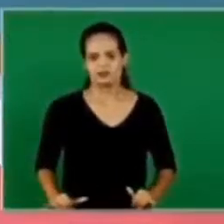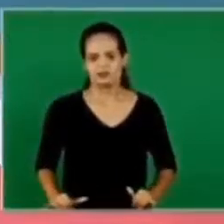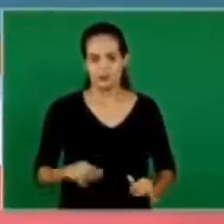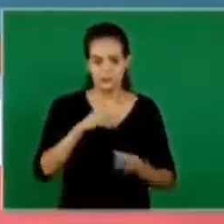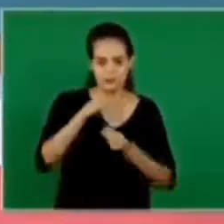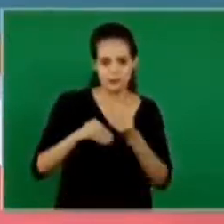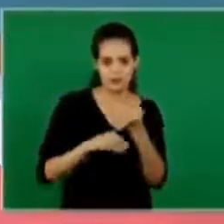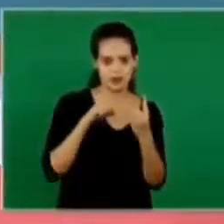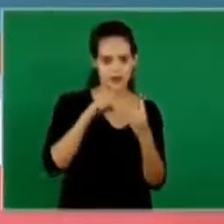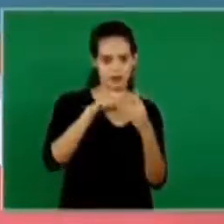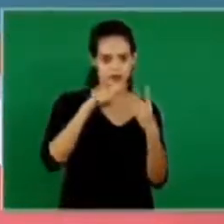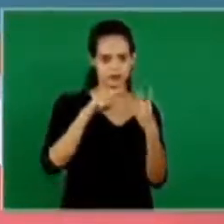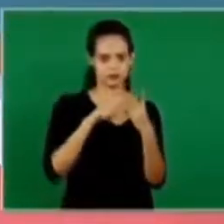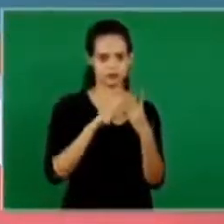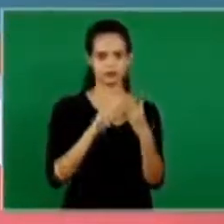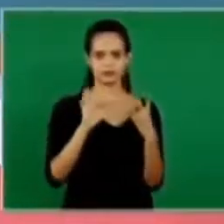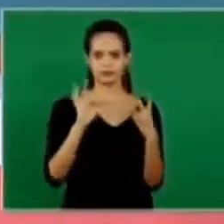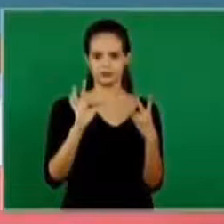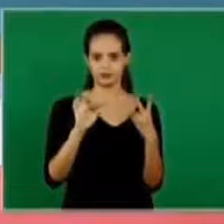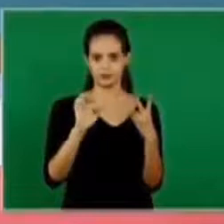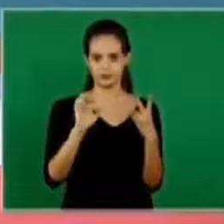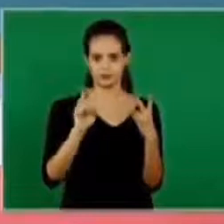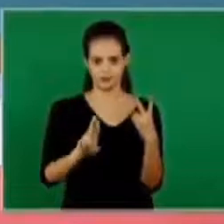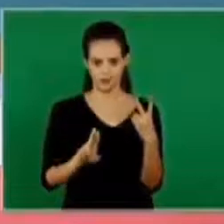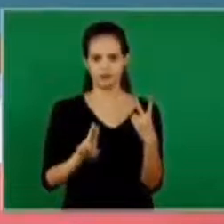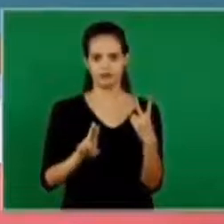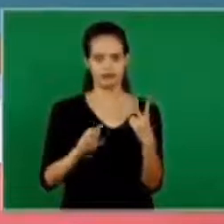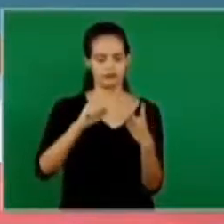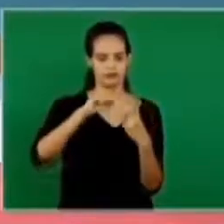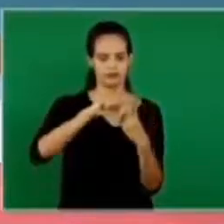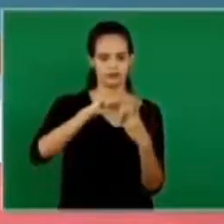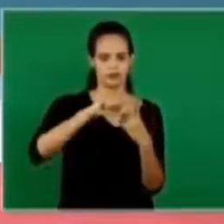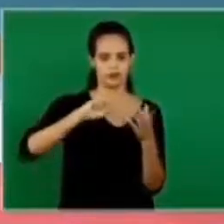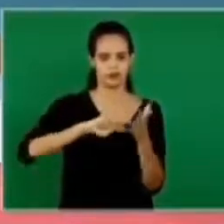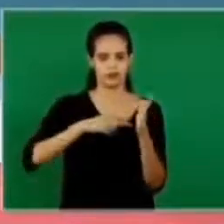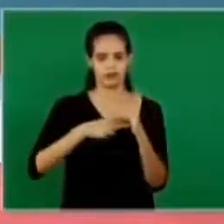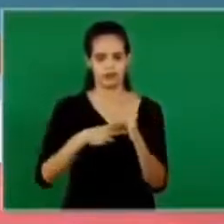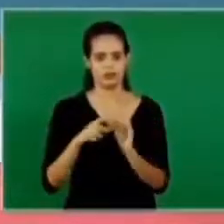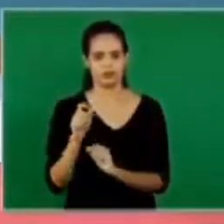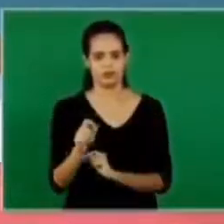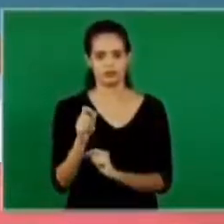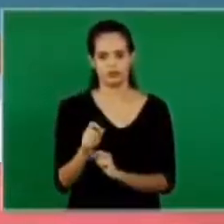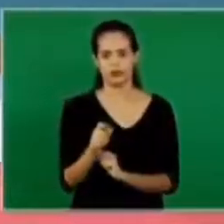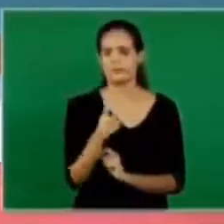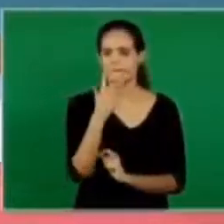they offered him wine mixed with vinegar. Vinegar was